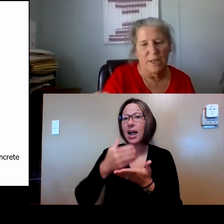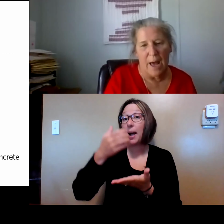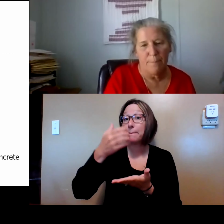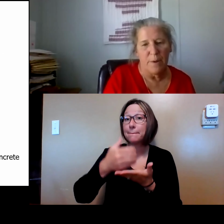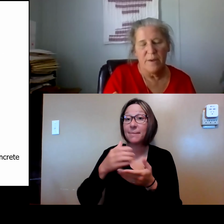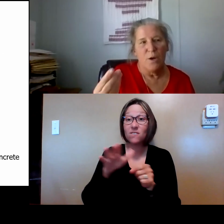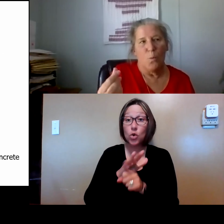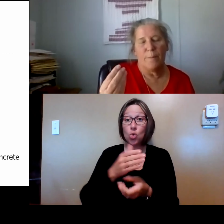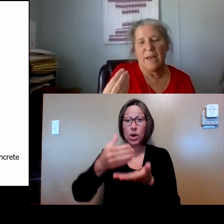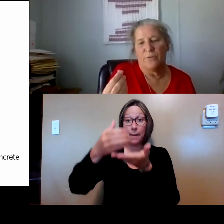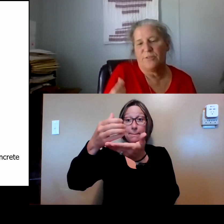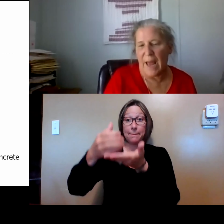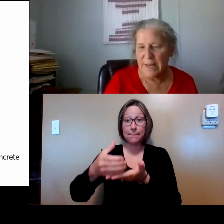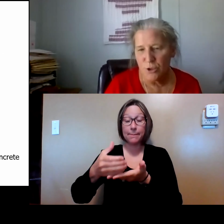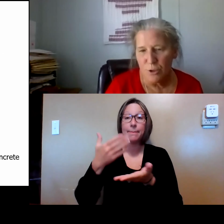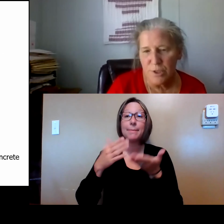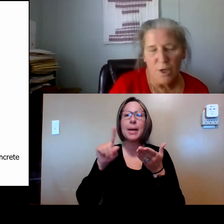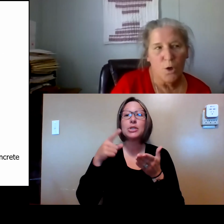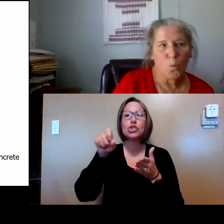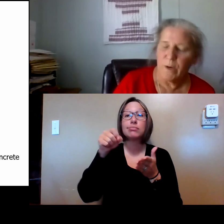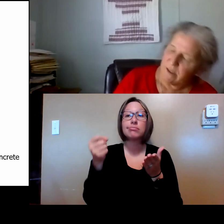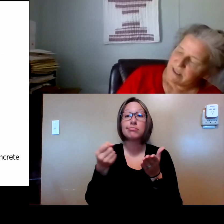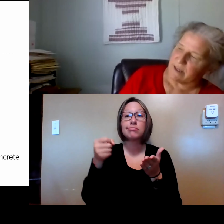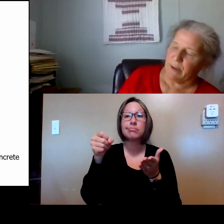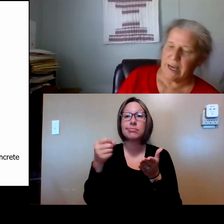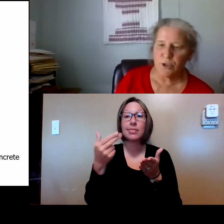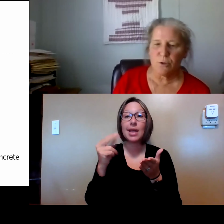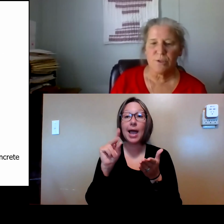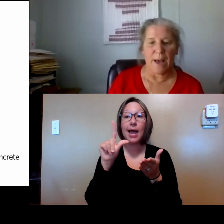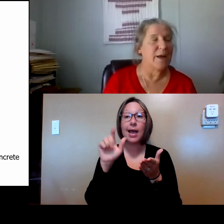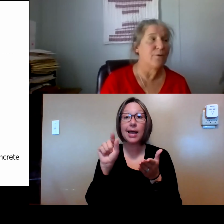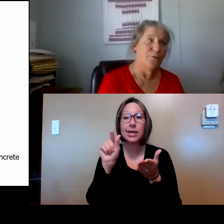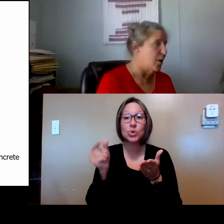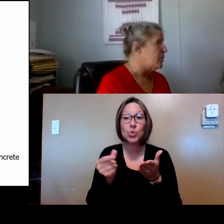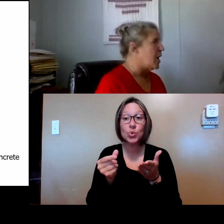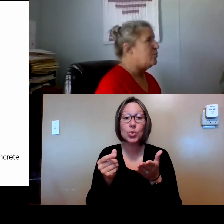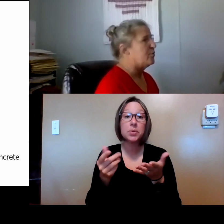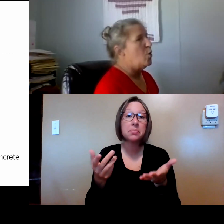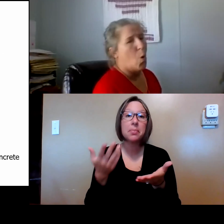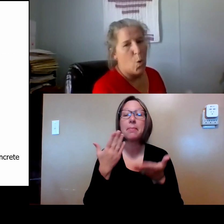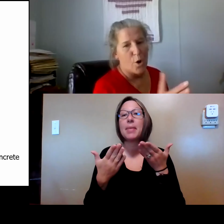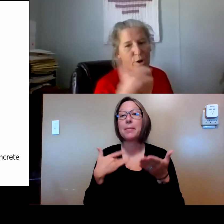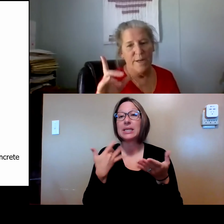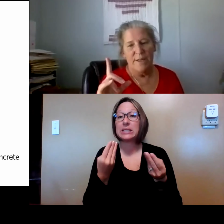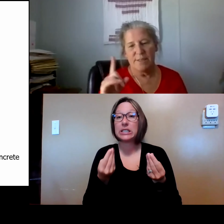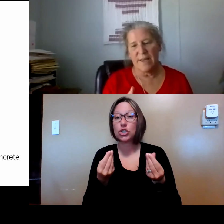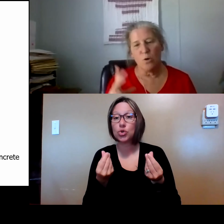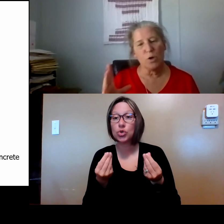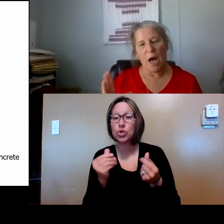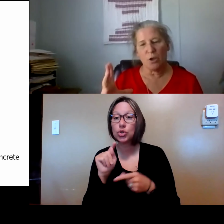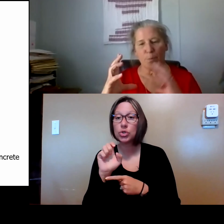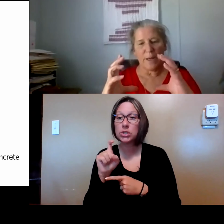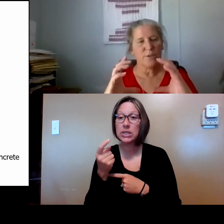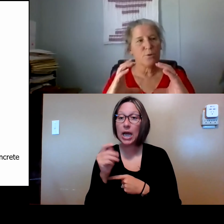handle of the cup. We may use textures, realistic pictures. I may use photos or